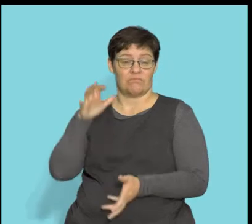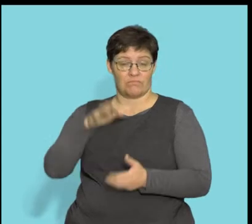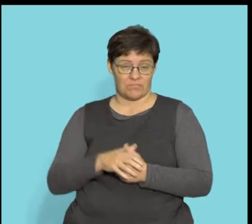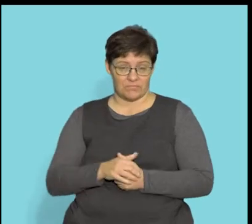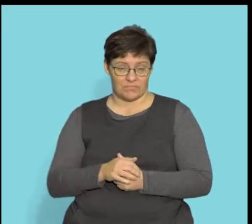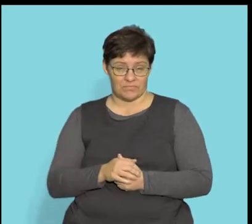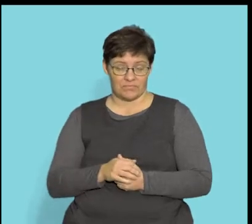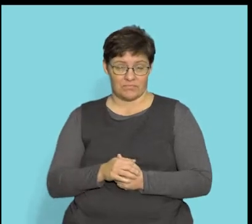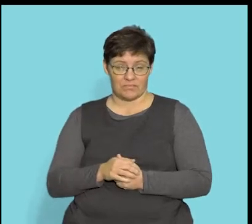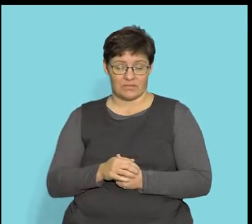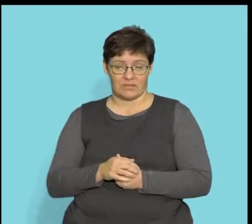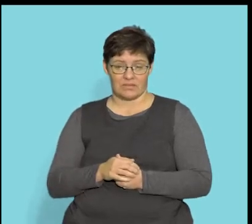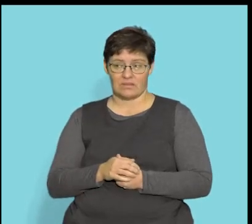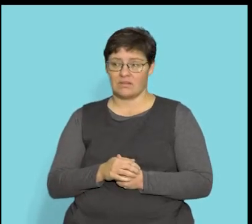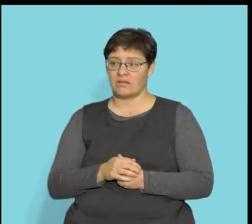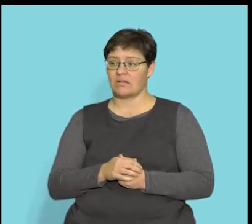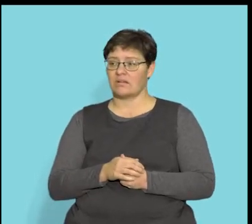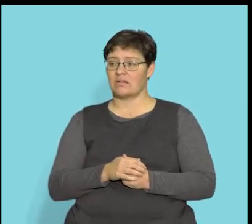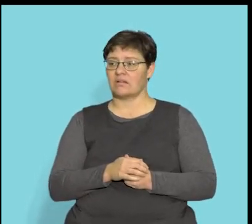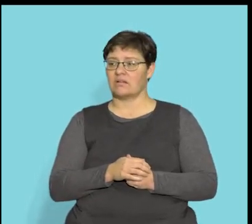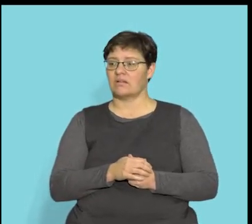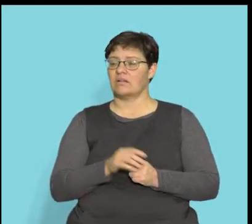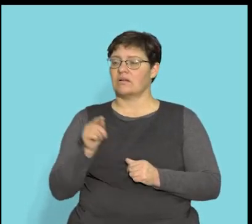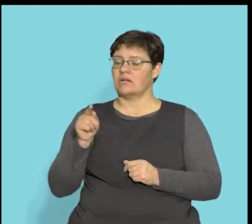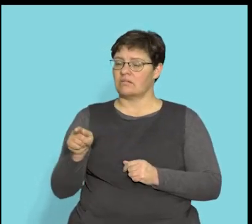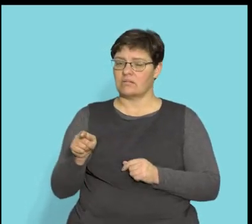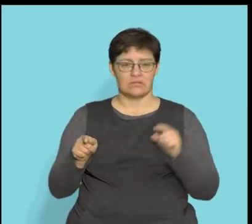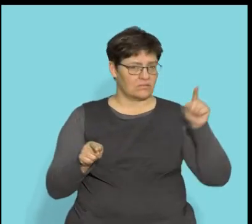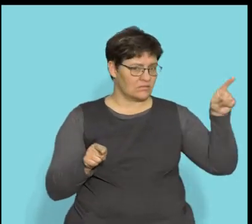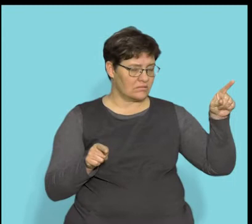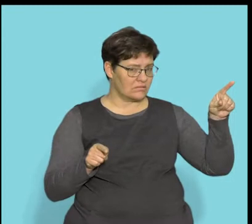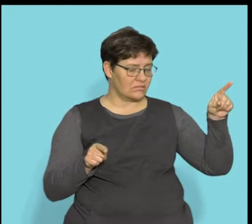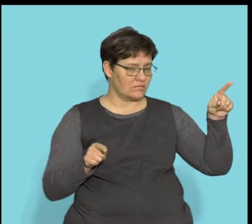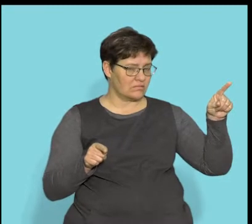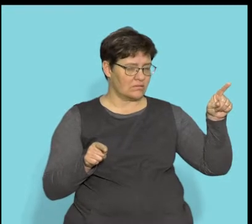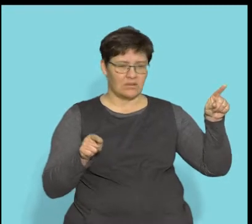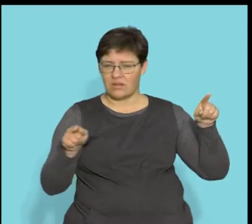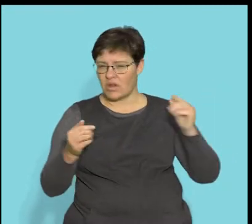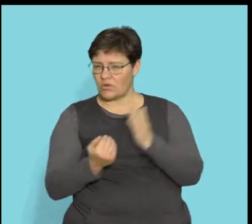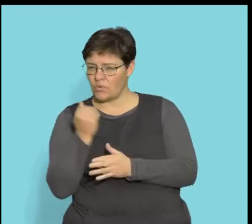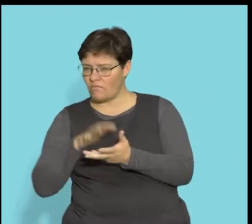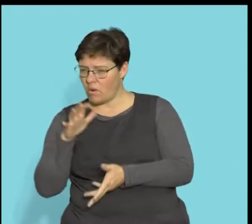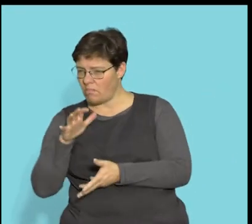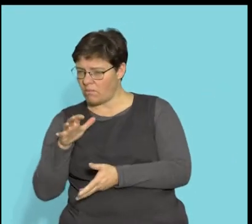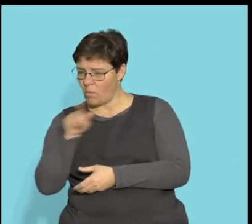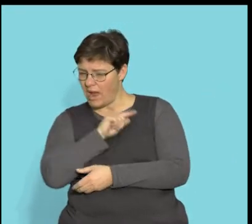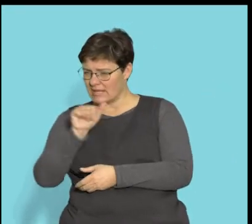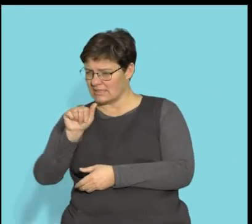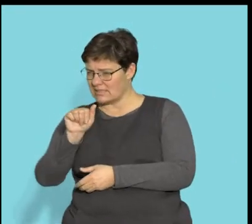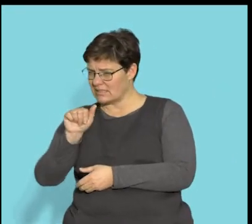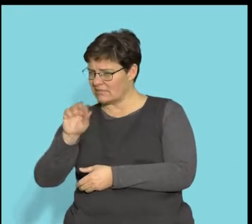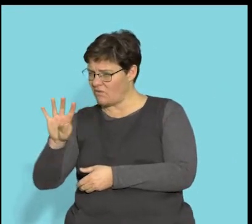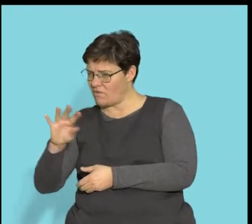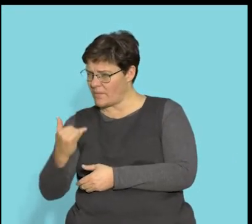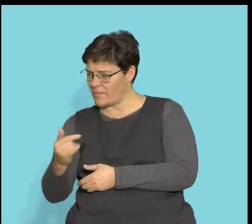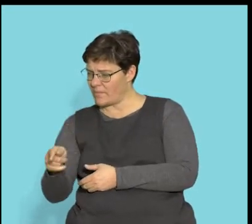Is there any link between the scale factor and the new volume? I want